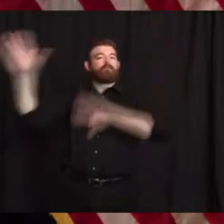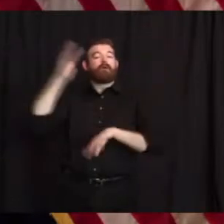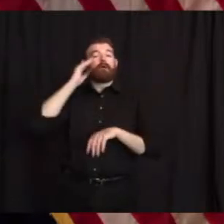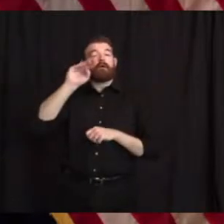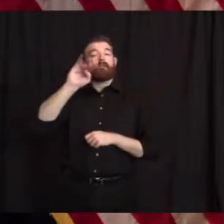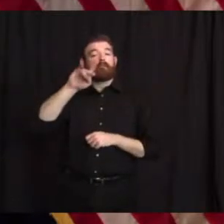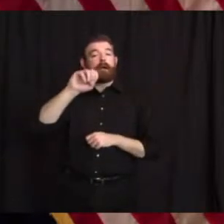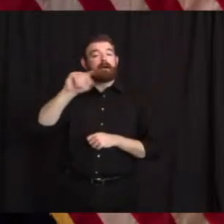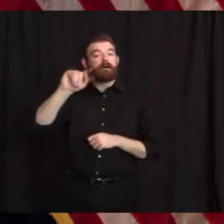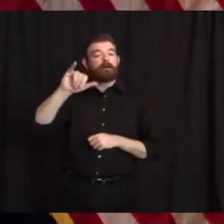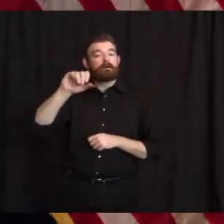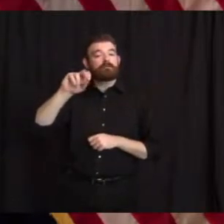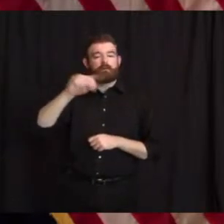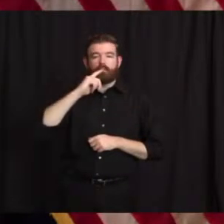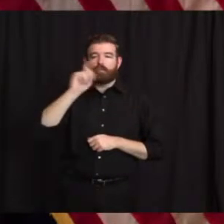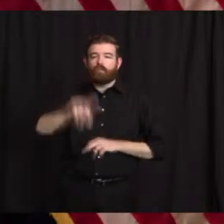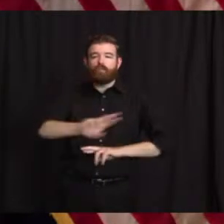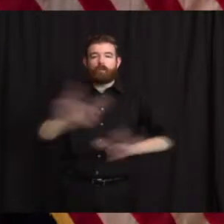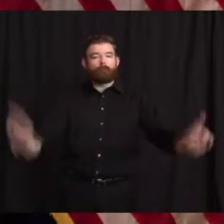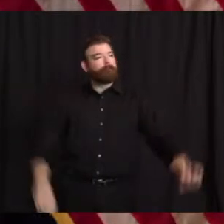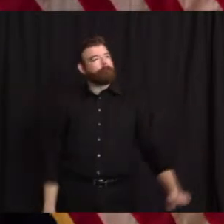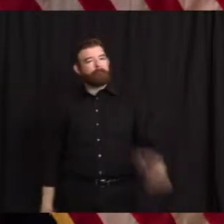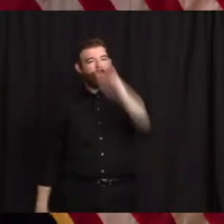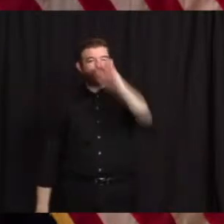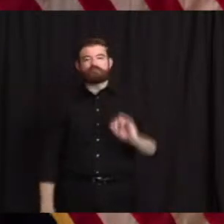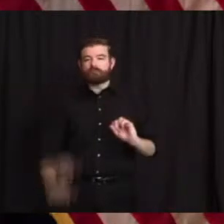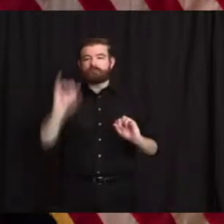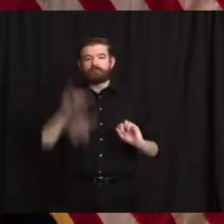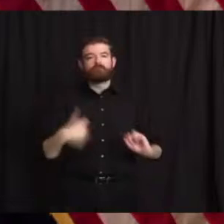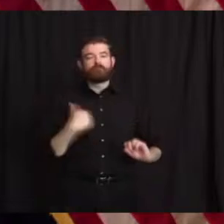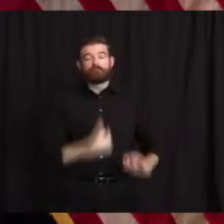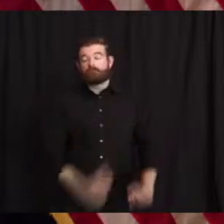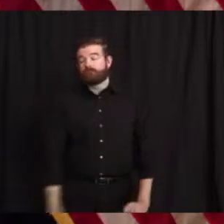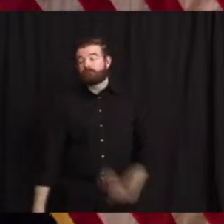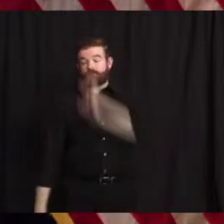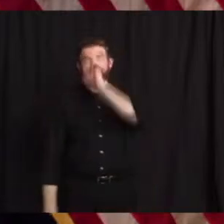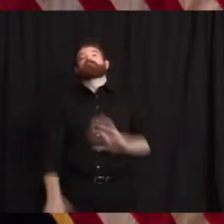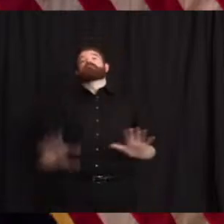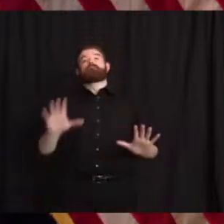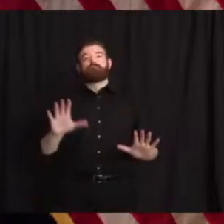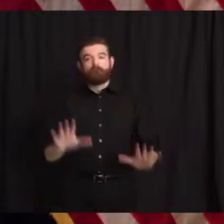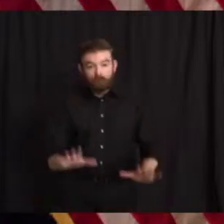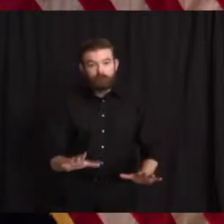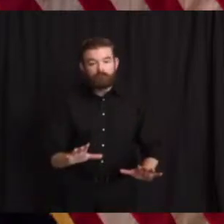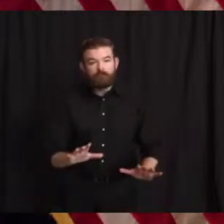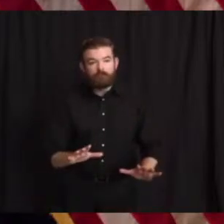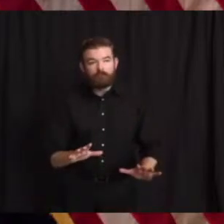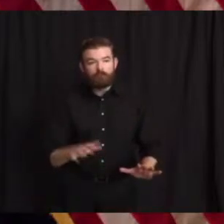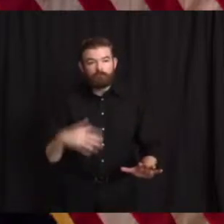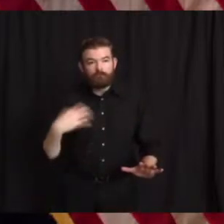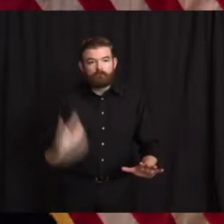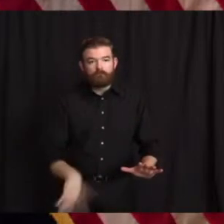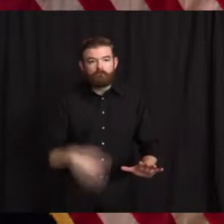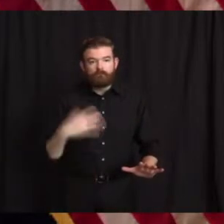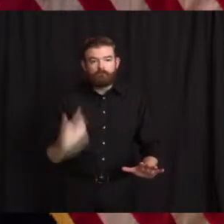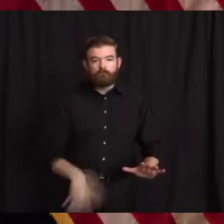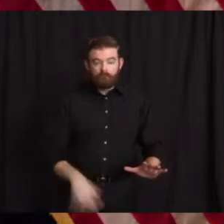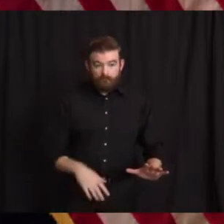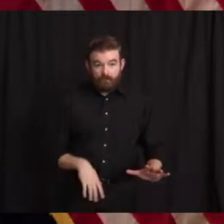job losses, look at the crushing impact on small businesses, hospital systems, transit, and then add to